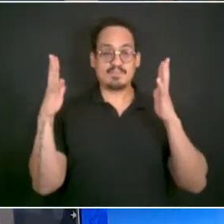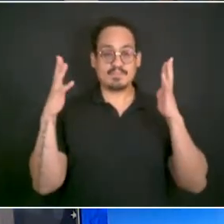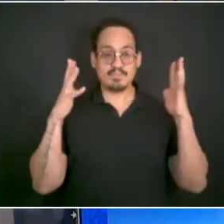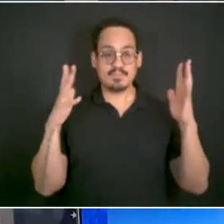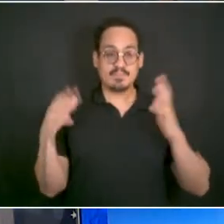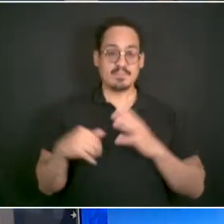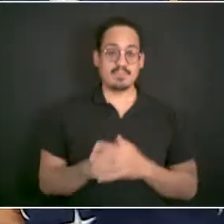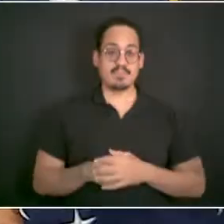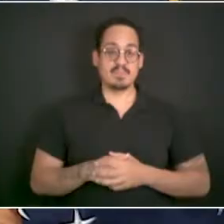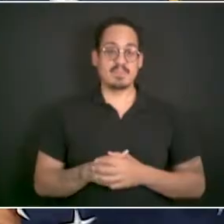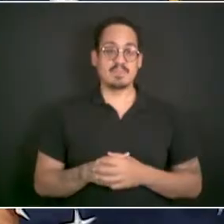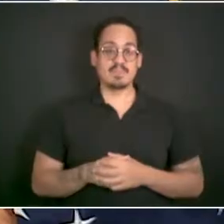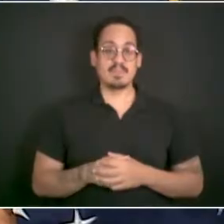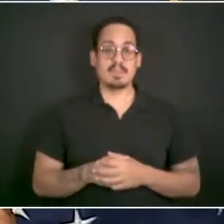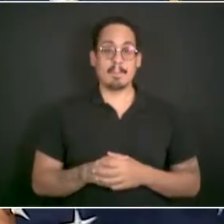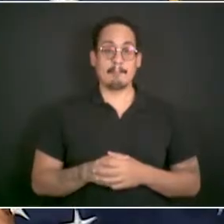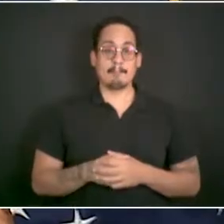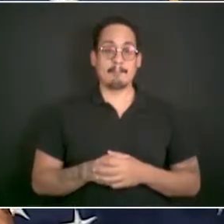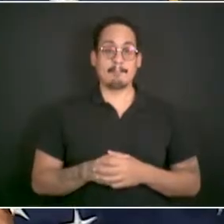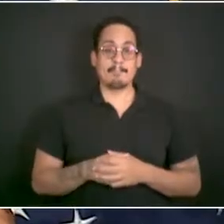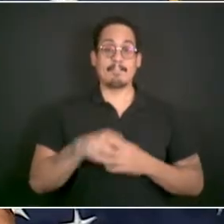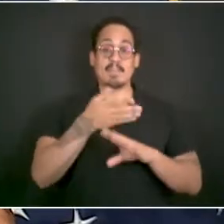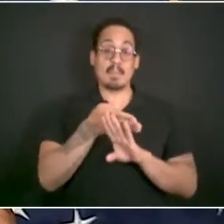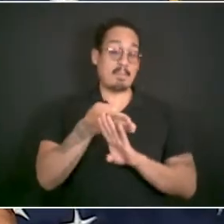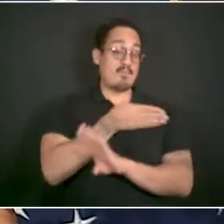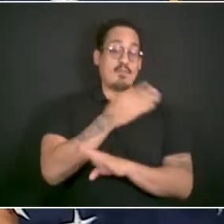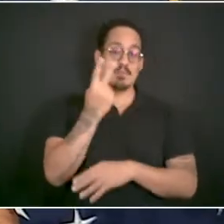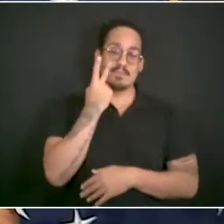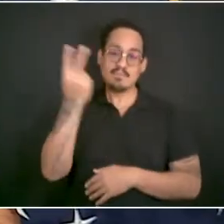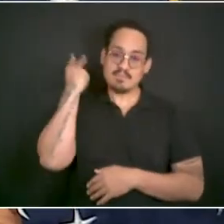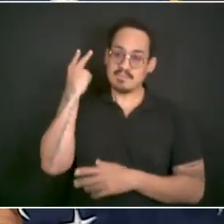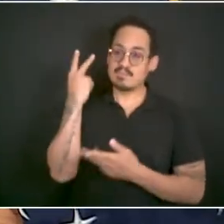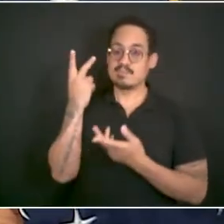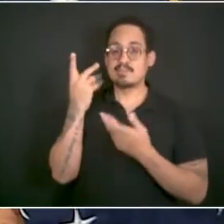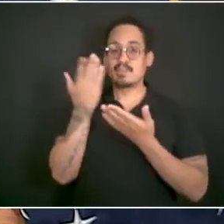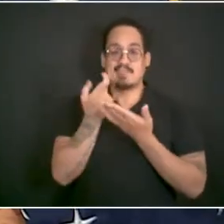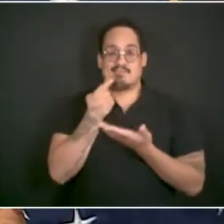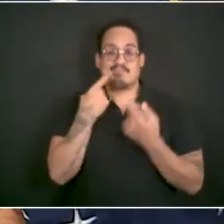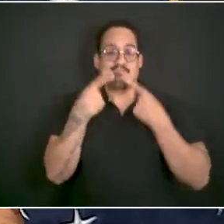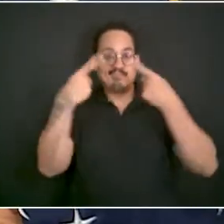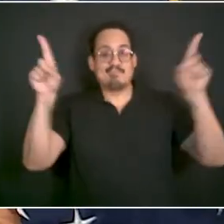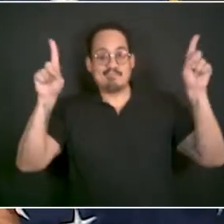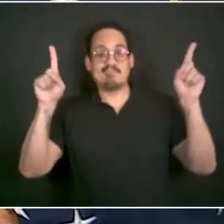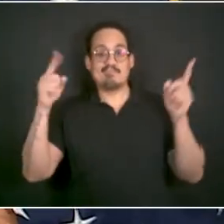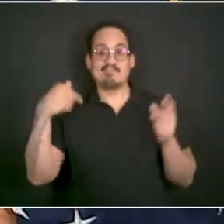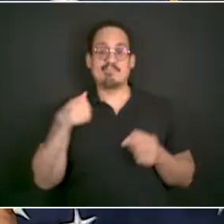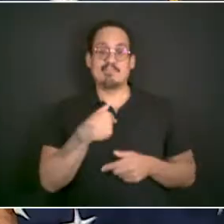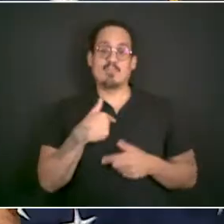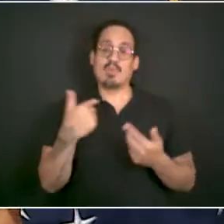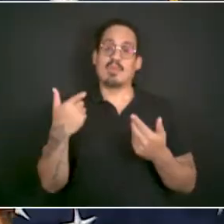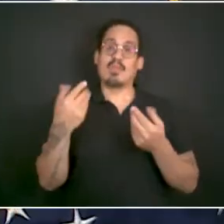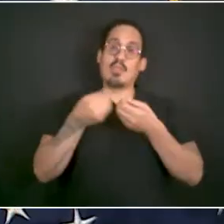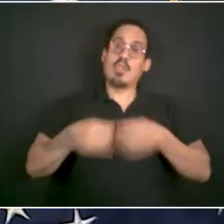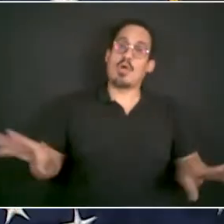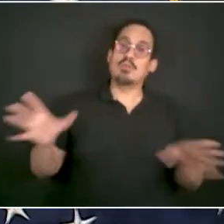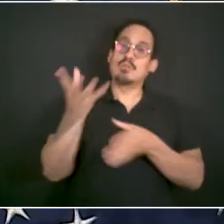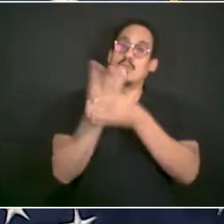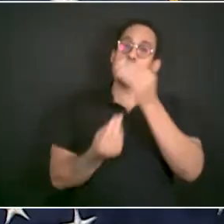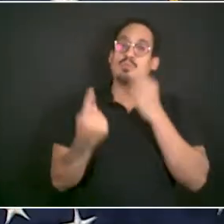All right. You know, before talking about the memorial and things recently announced, we lost a titan in our veteran community this past